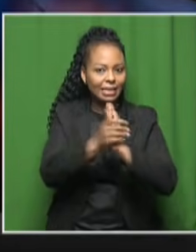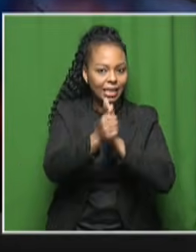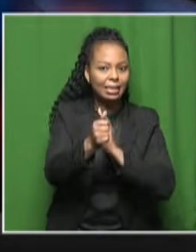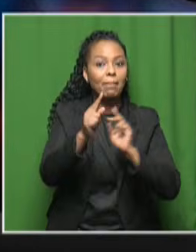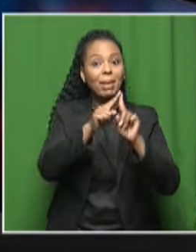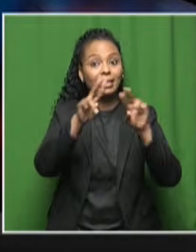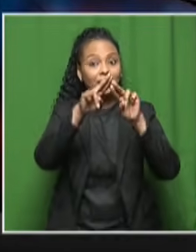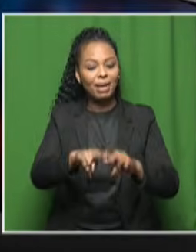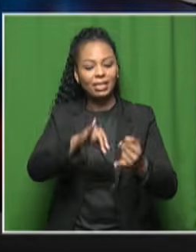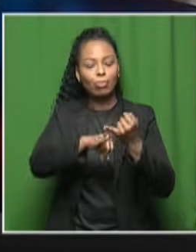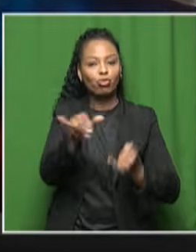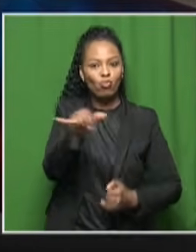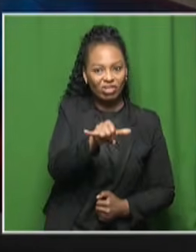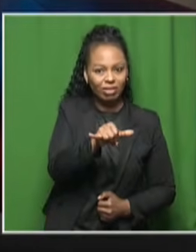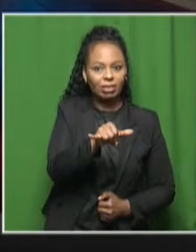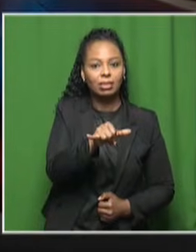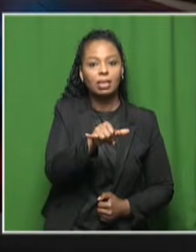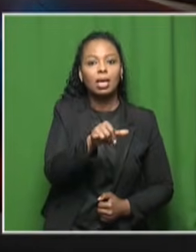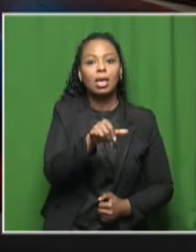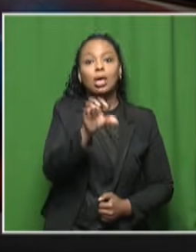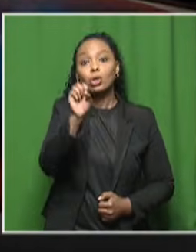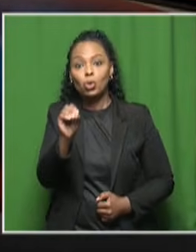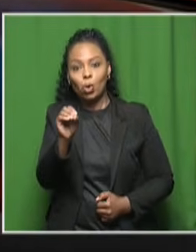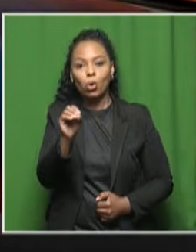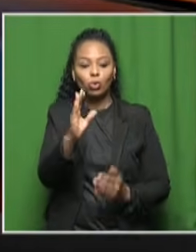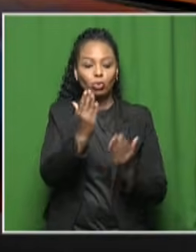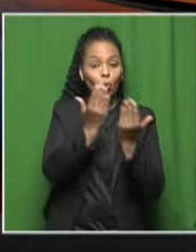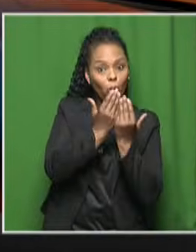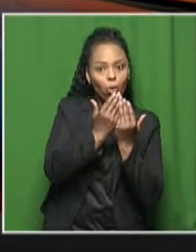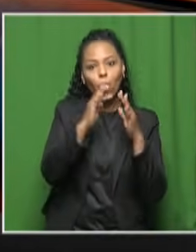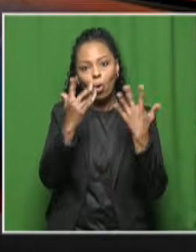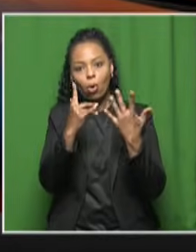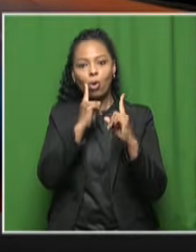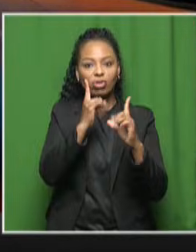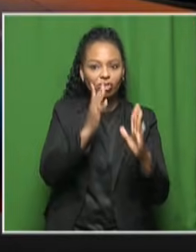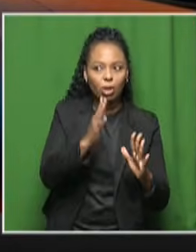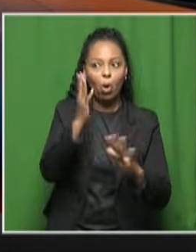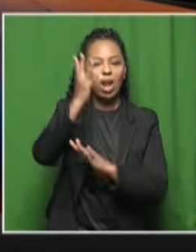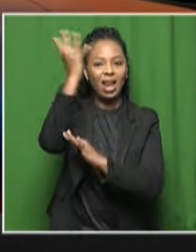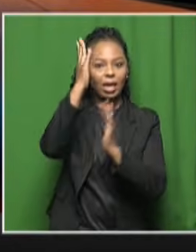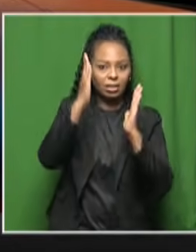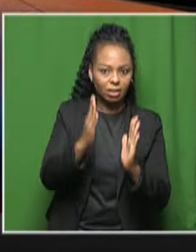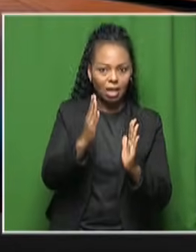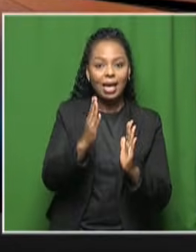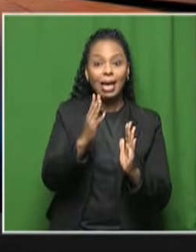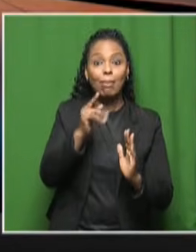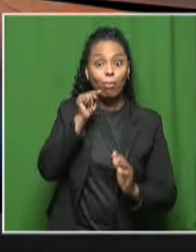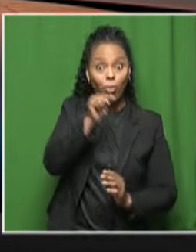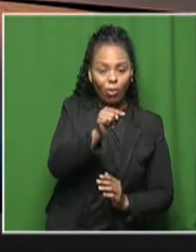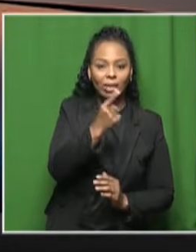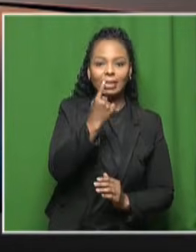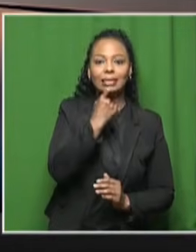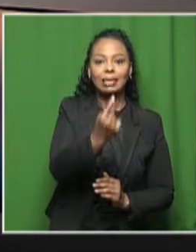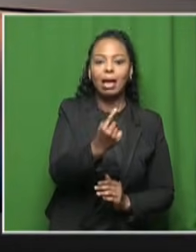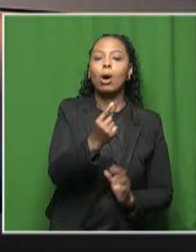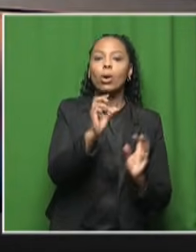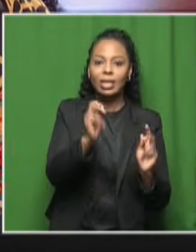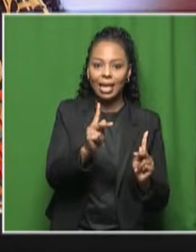particular subject. So the school and the lecturer or the teacher will be the person to actually say, for this